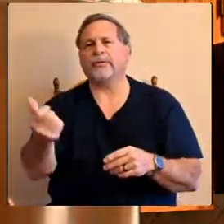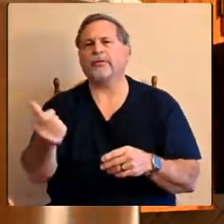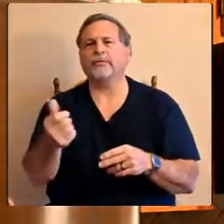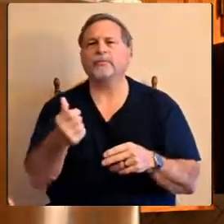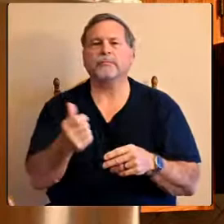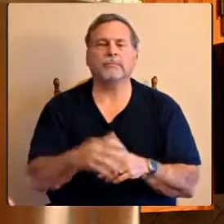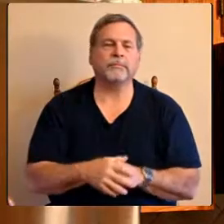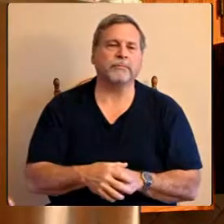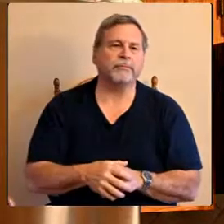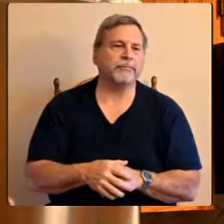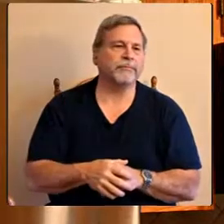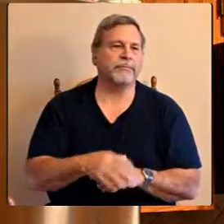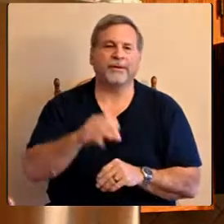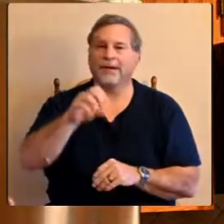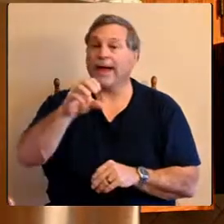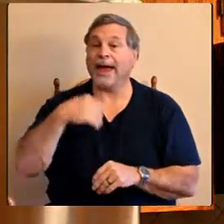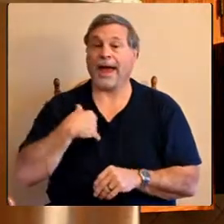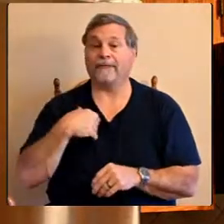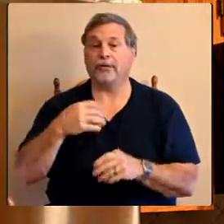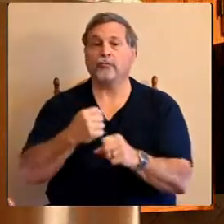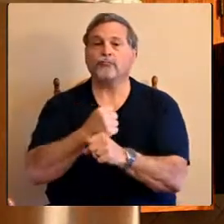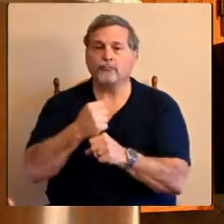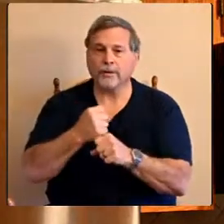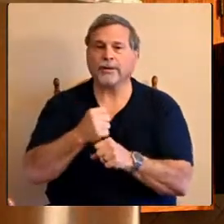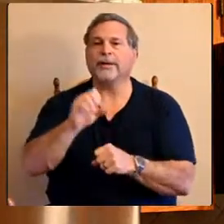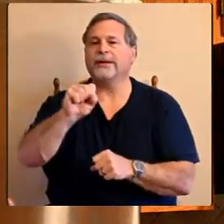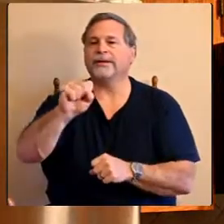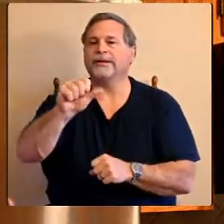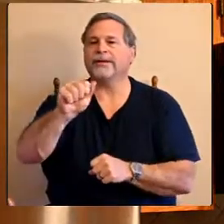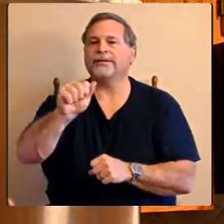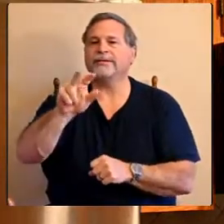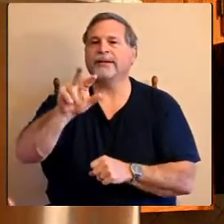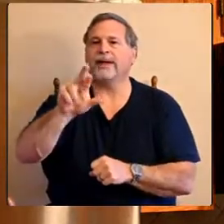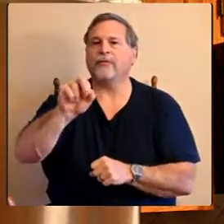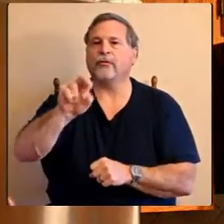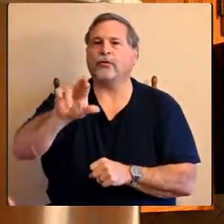of the other ground savory here.